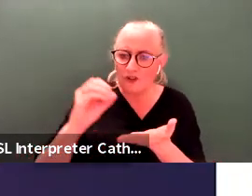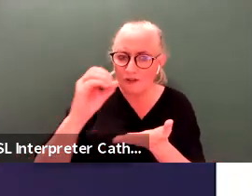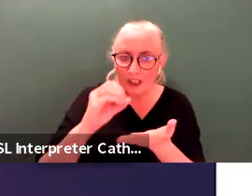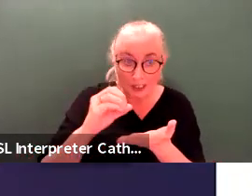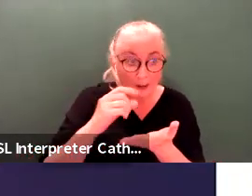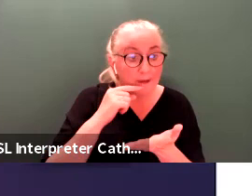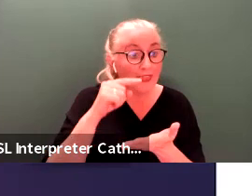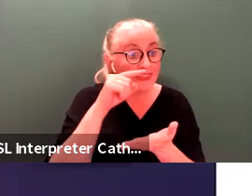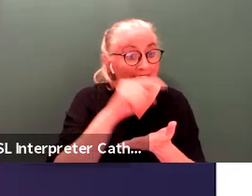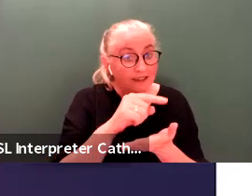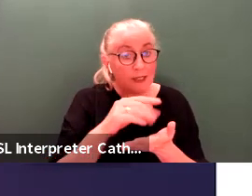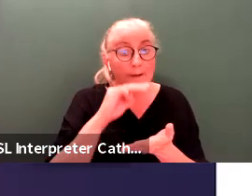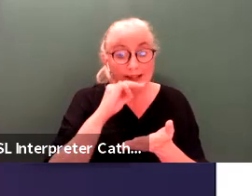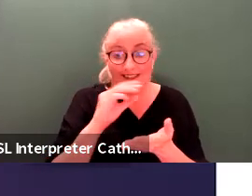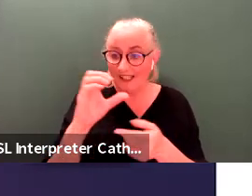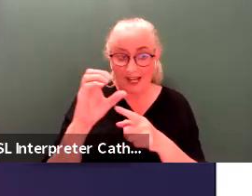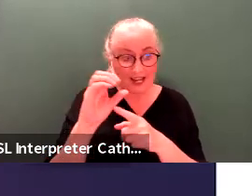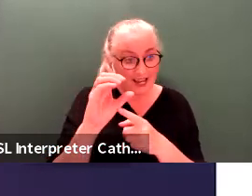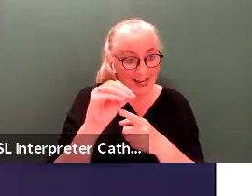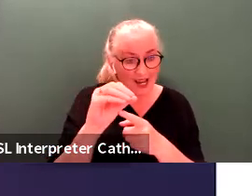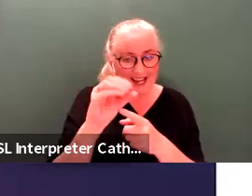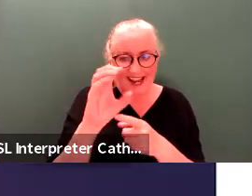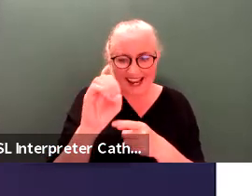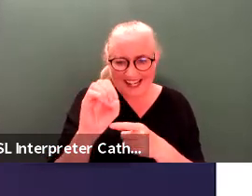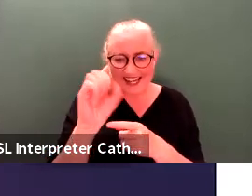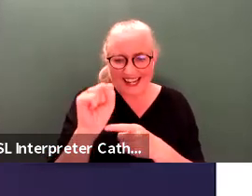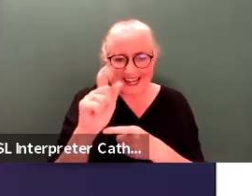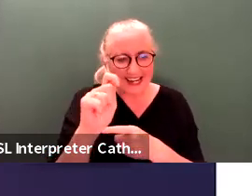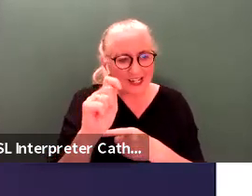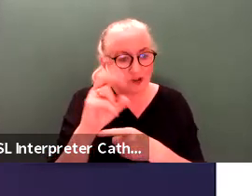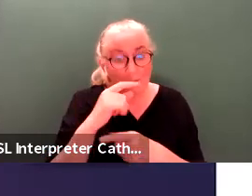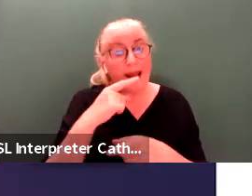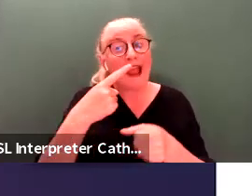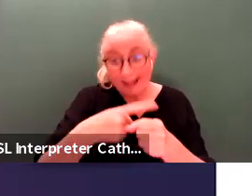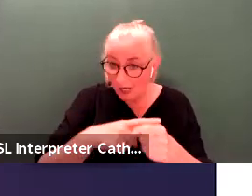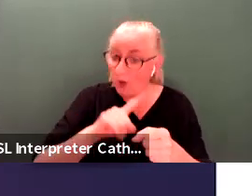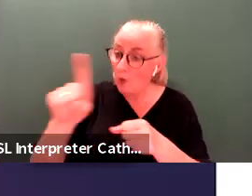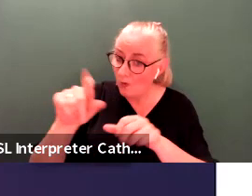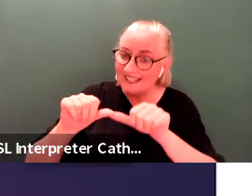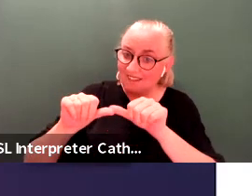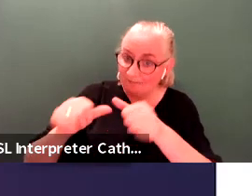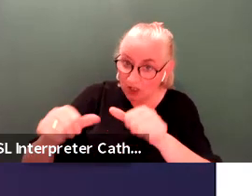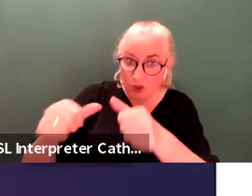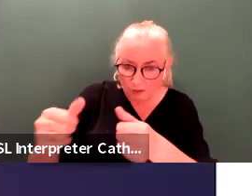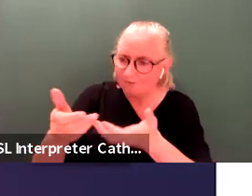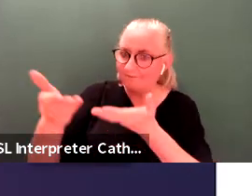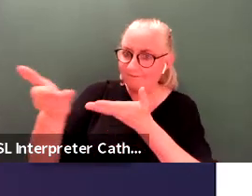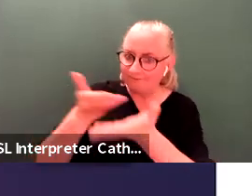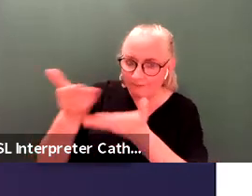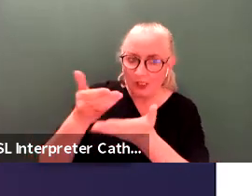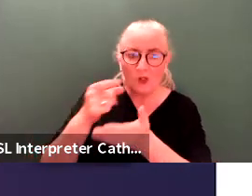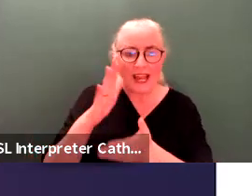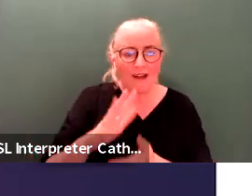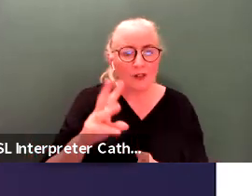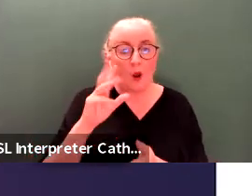to that depletion of estrogen. Again, you can go and see a physiotherapist. It can be a musculoskeletal physio, it doesn't need to be a women's health